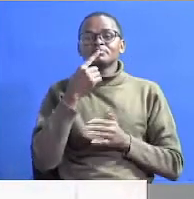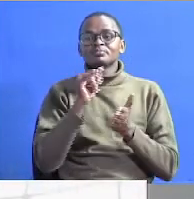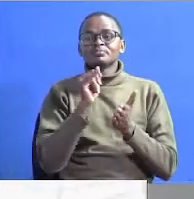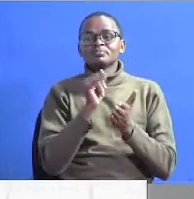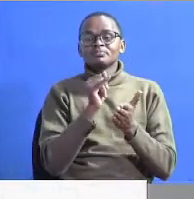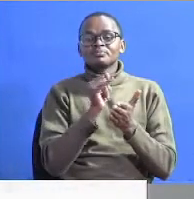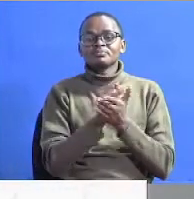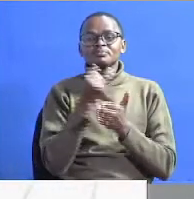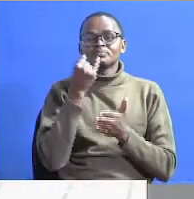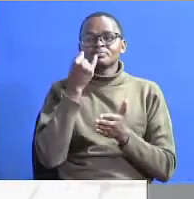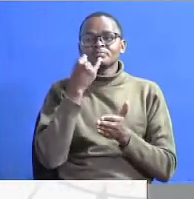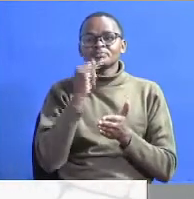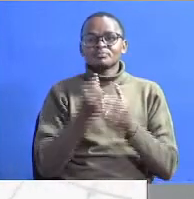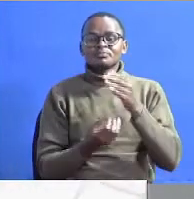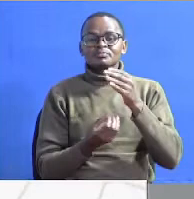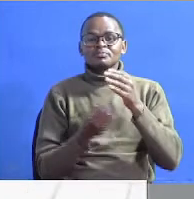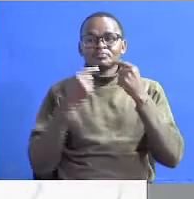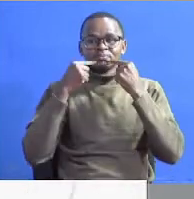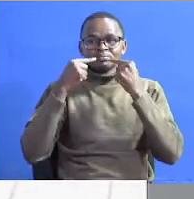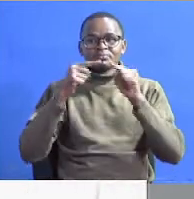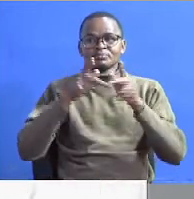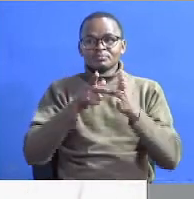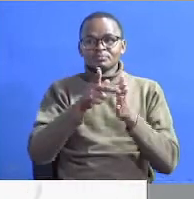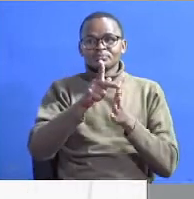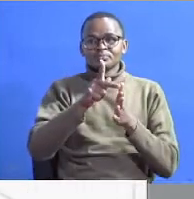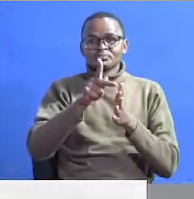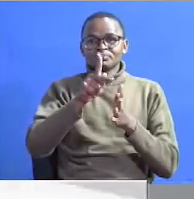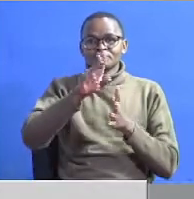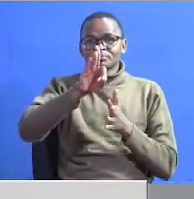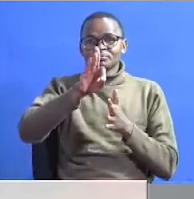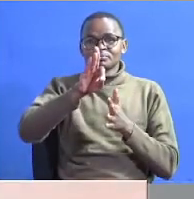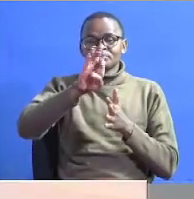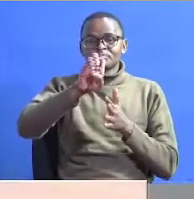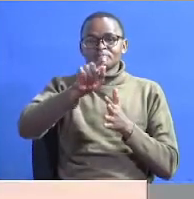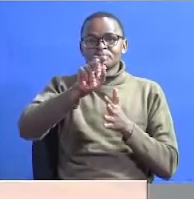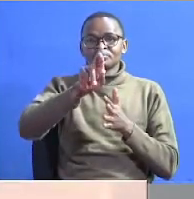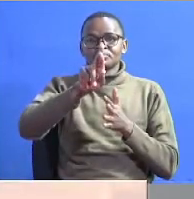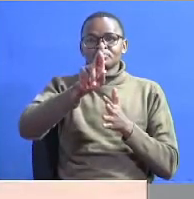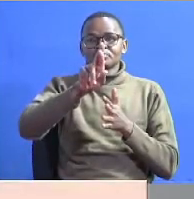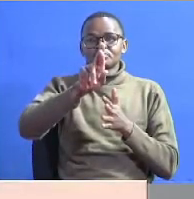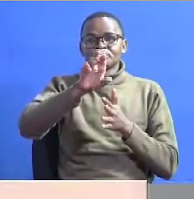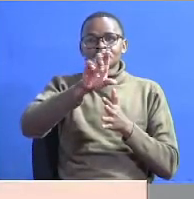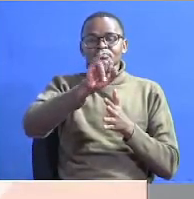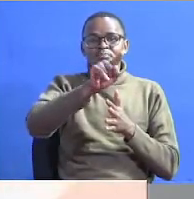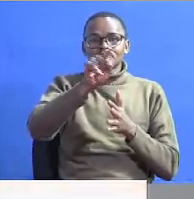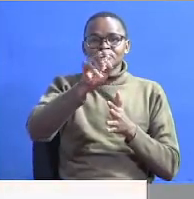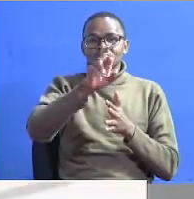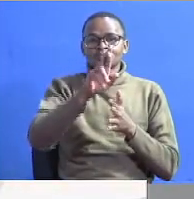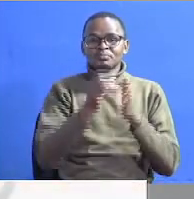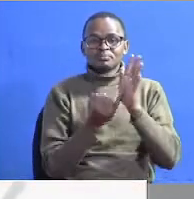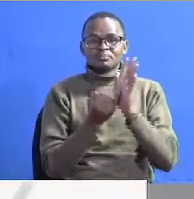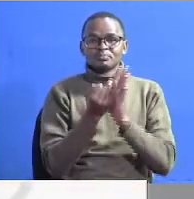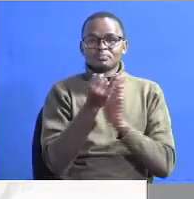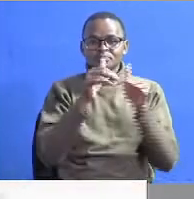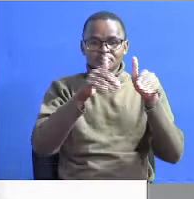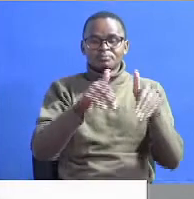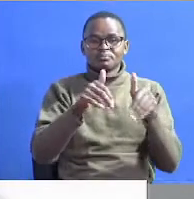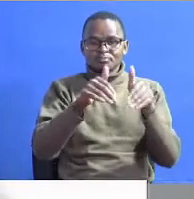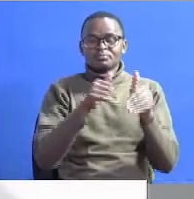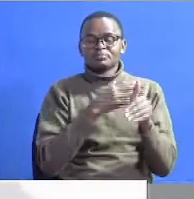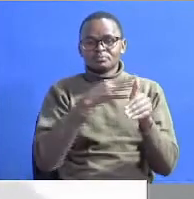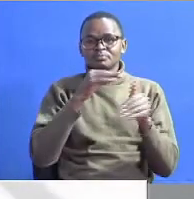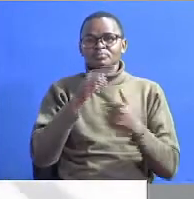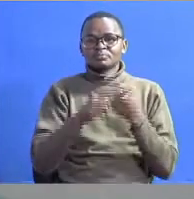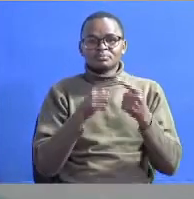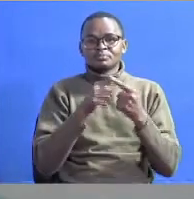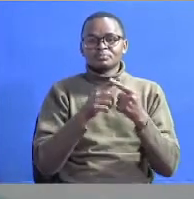he's going to announce the new price of Fertilizers, yes. That is a way of boosting the agriculture. And when